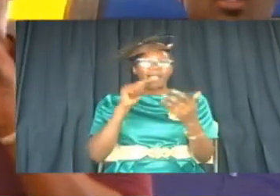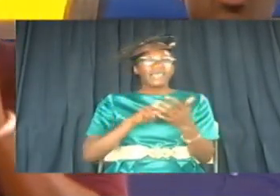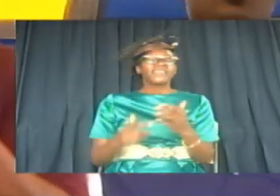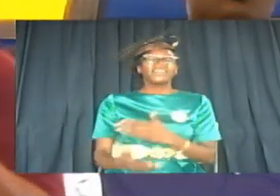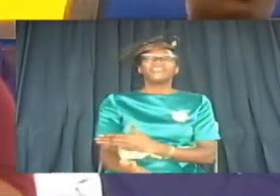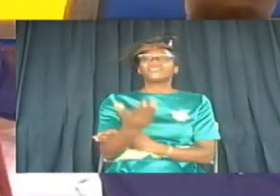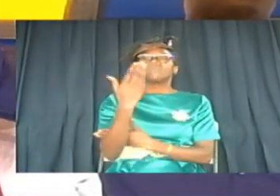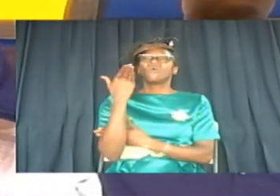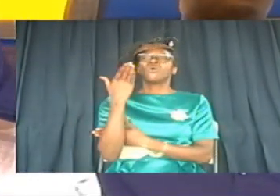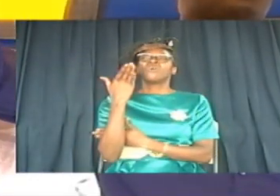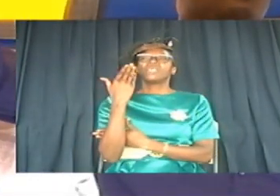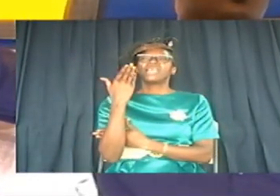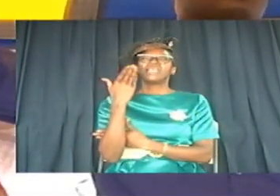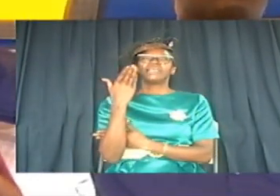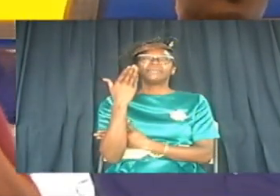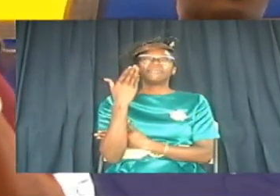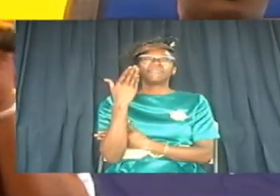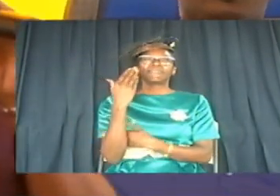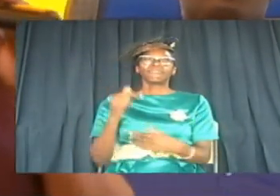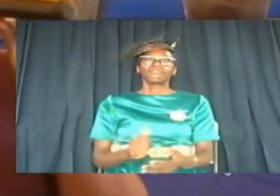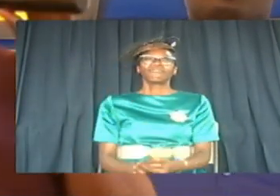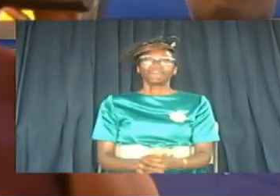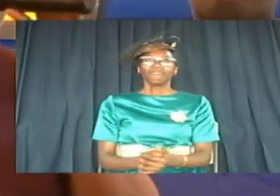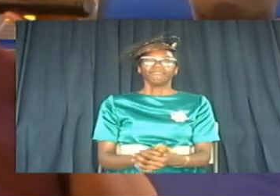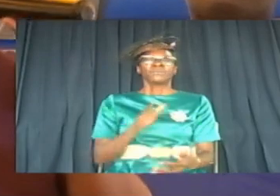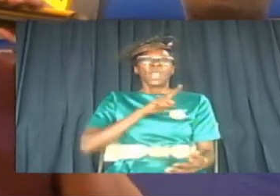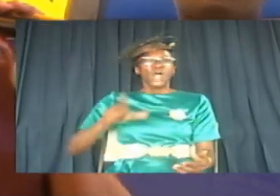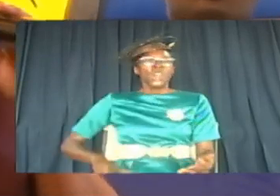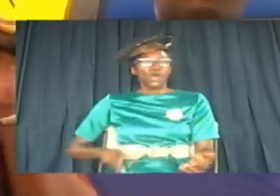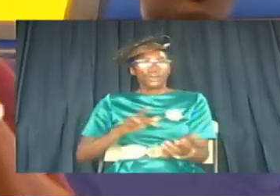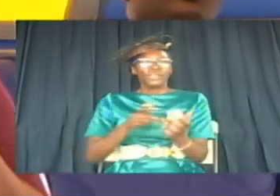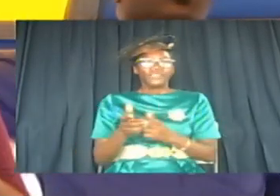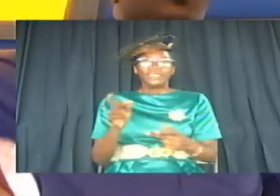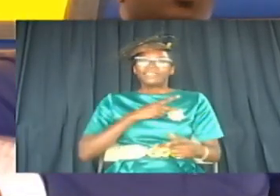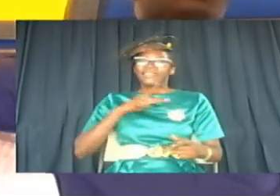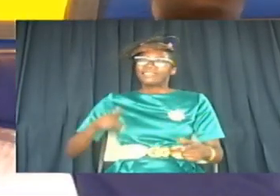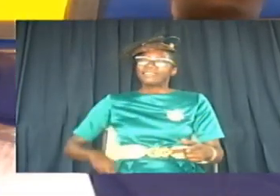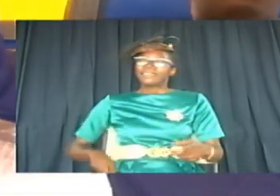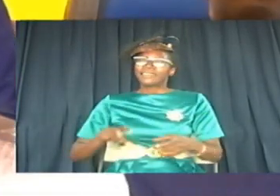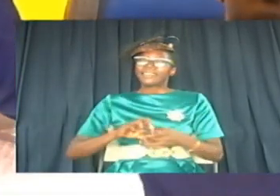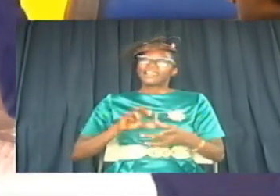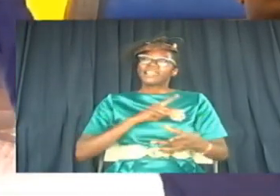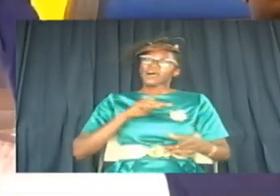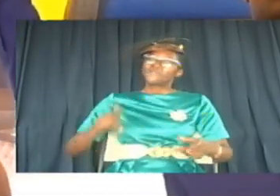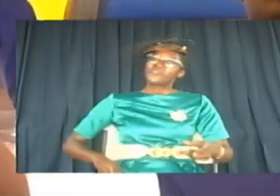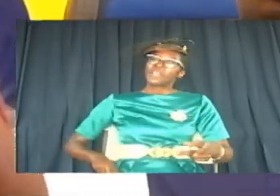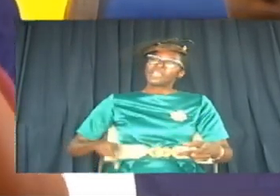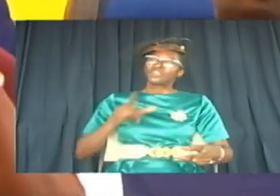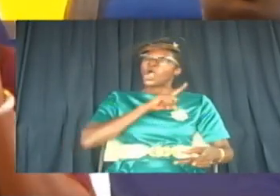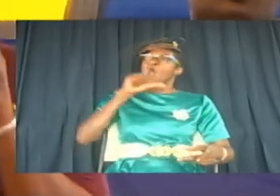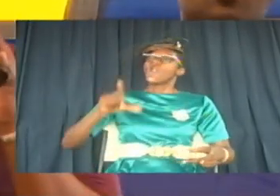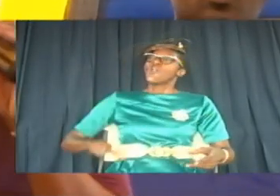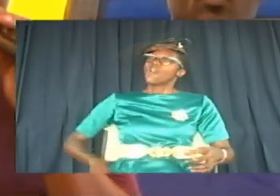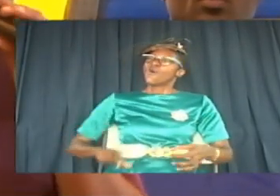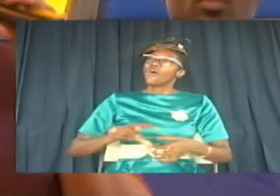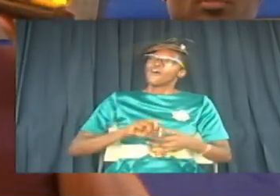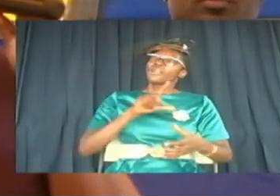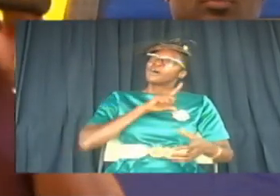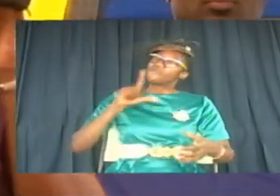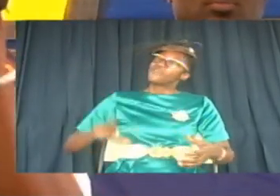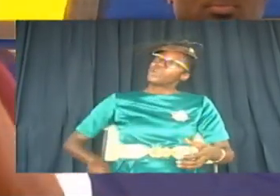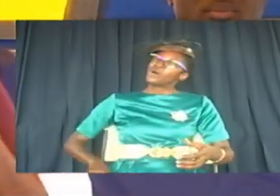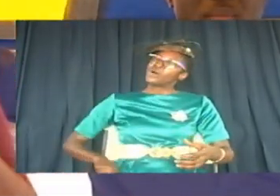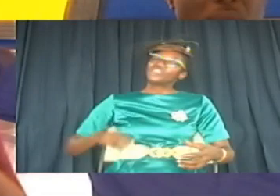morning, Lord Jesus, King of all kings, Lord of all lords,